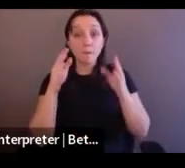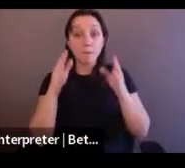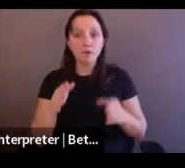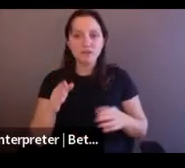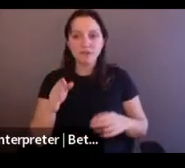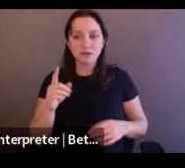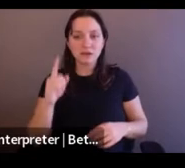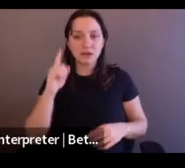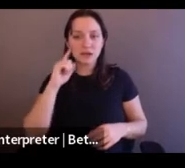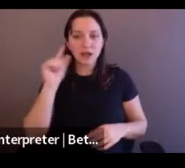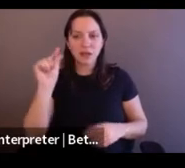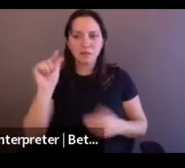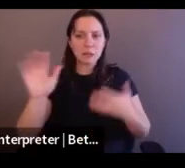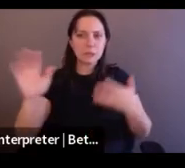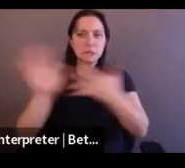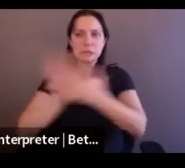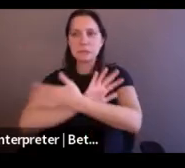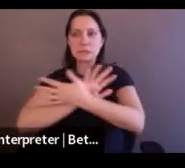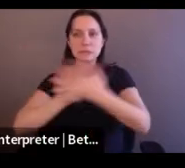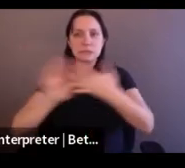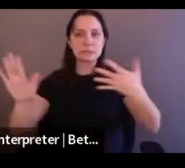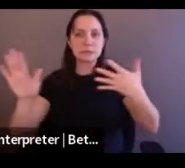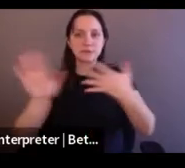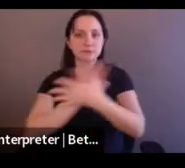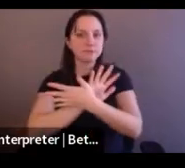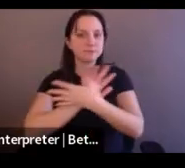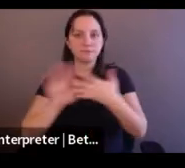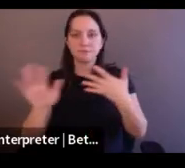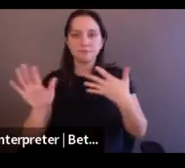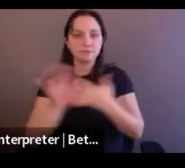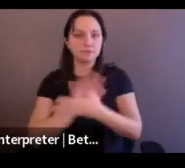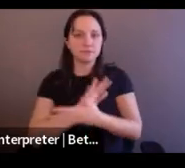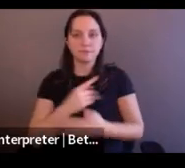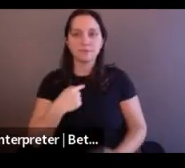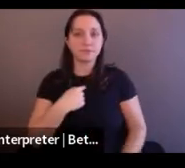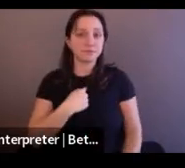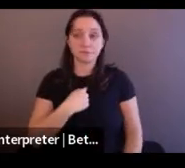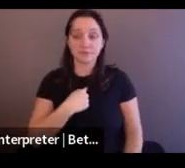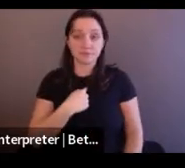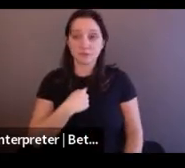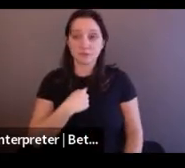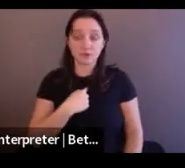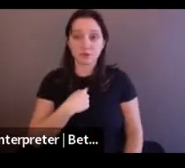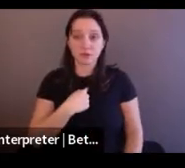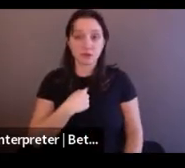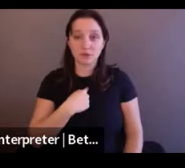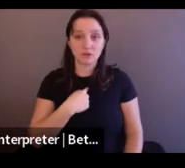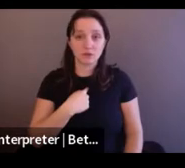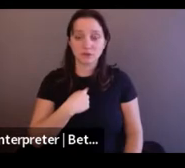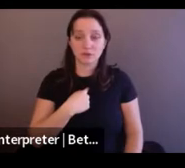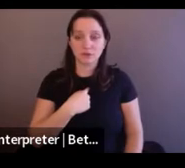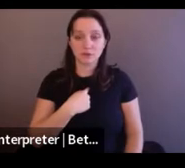Yeah, I would like to share. I'm not sure if my mic is good.